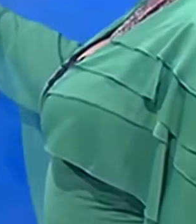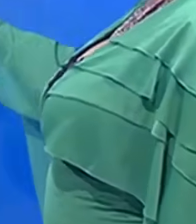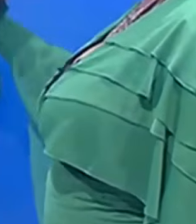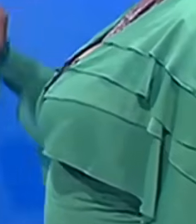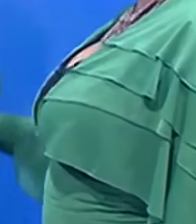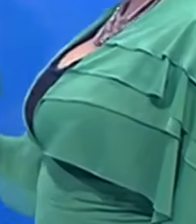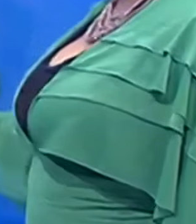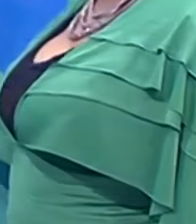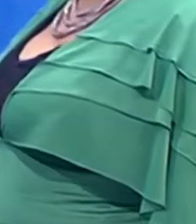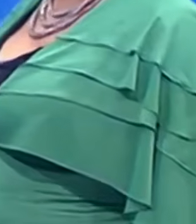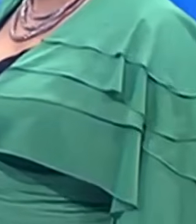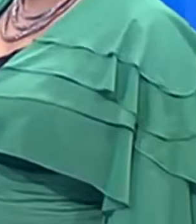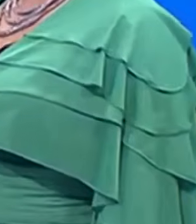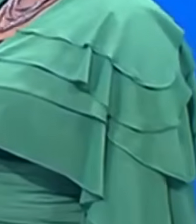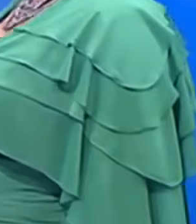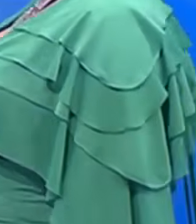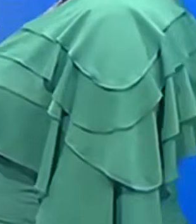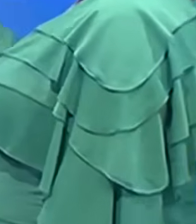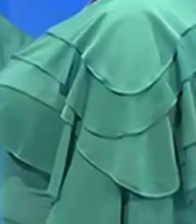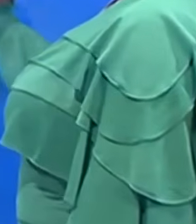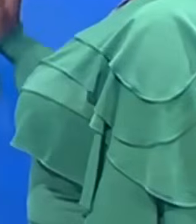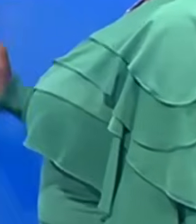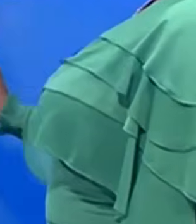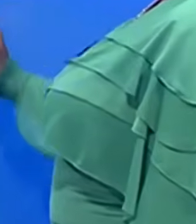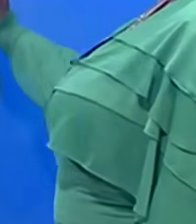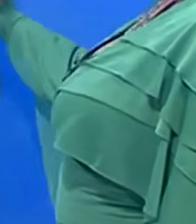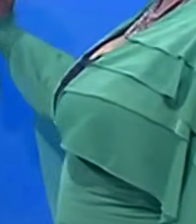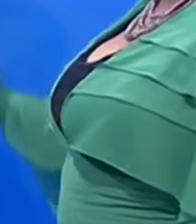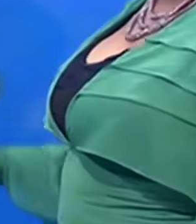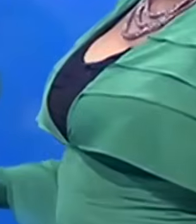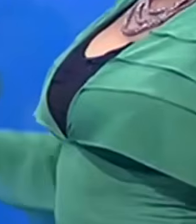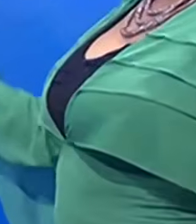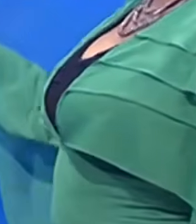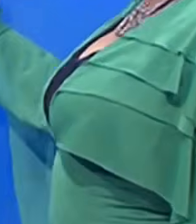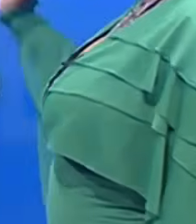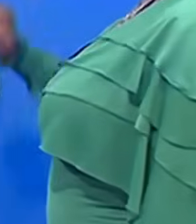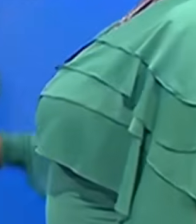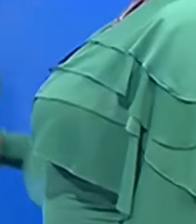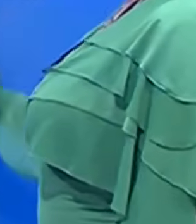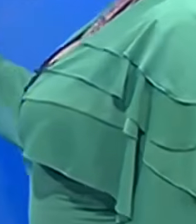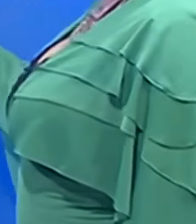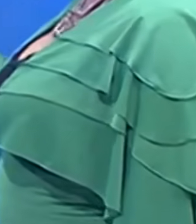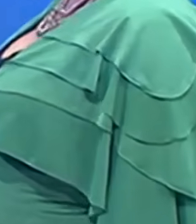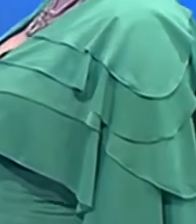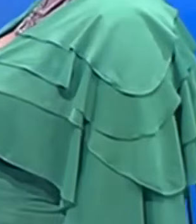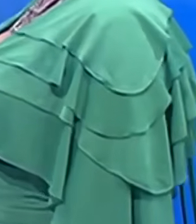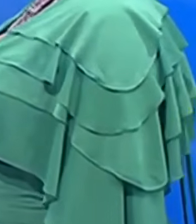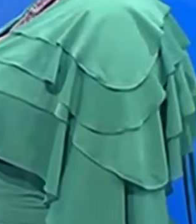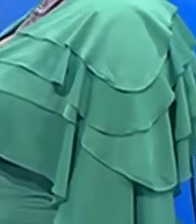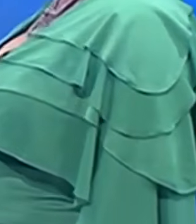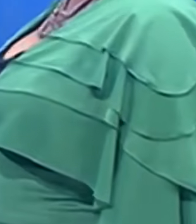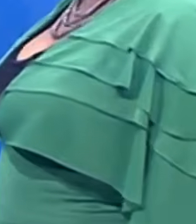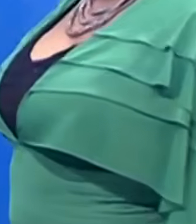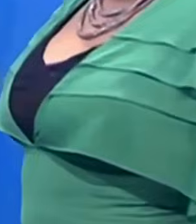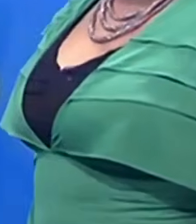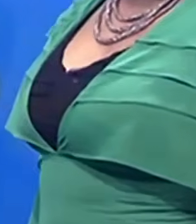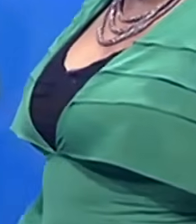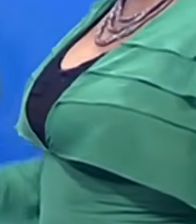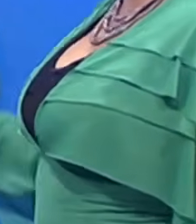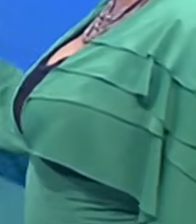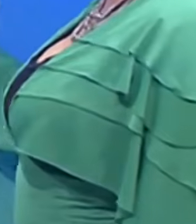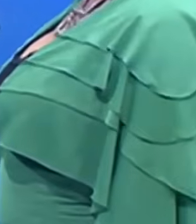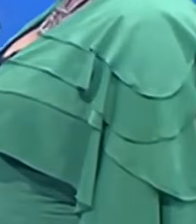la Mpumalanga di tsenelela dikarolong tše dingwe godimo go la KwaZulu Natal ebile go tlabe go ntše go ene le kgonagalo tša muane mo dikarolong tše dingwe go tlabe go ntše go ne mogodi a